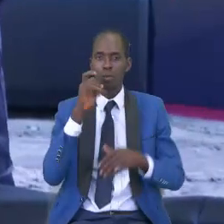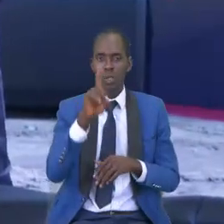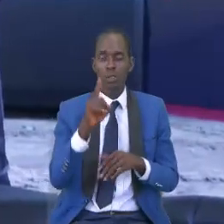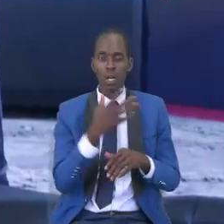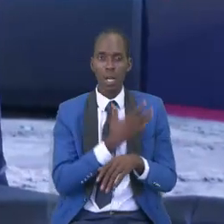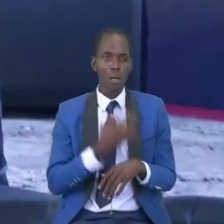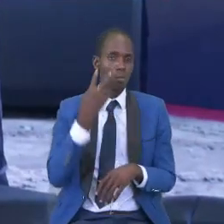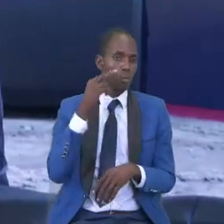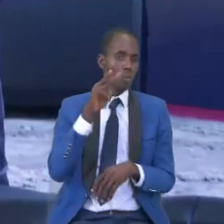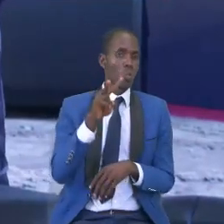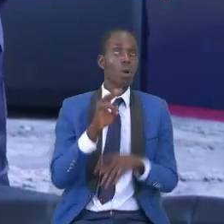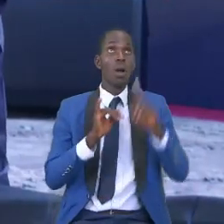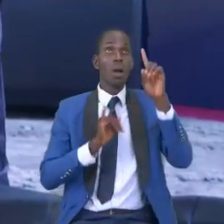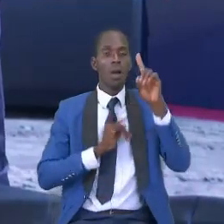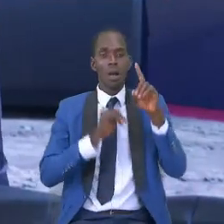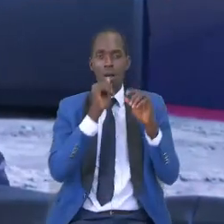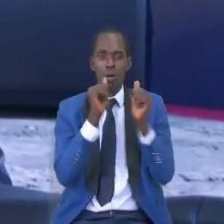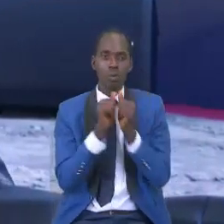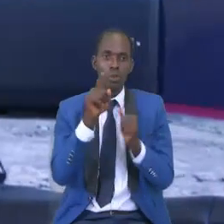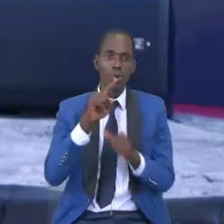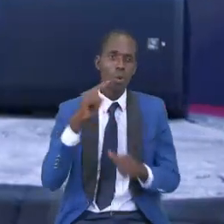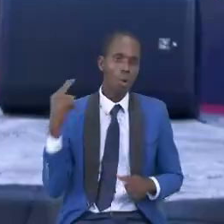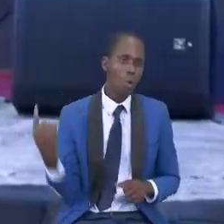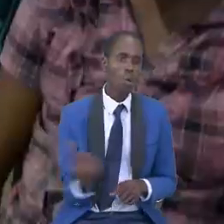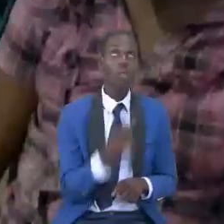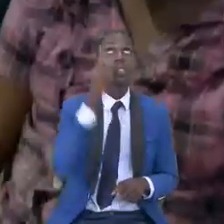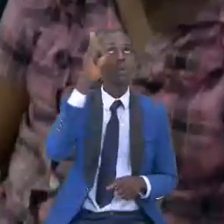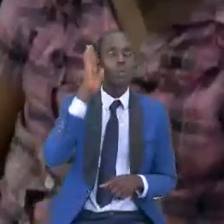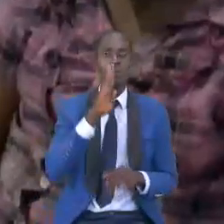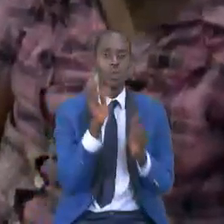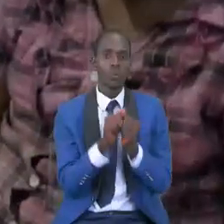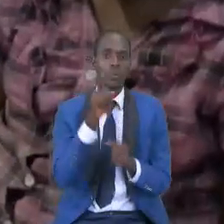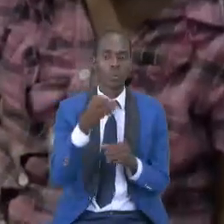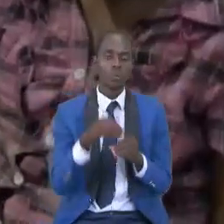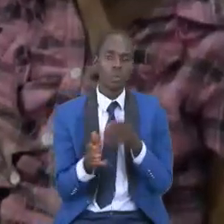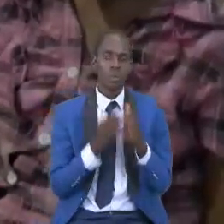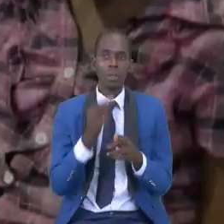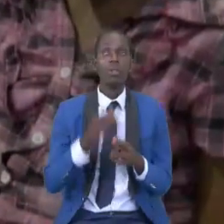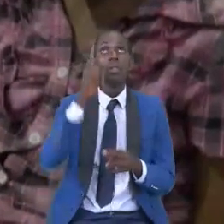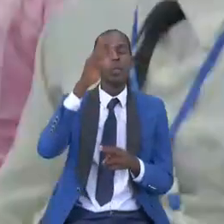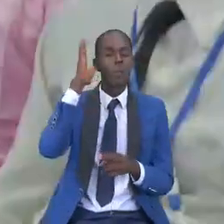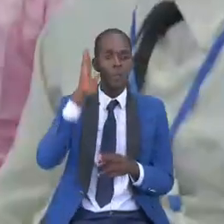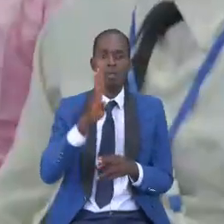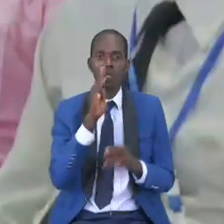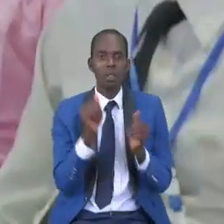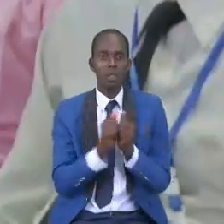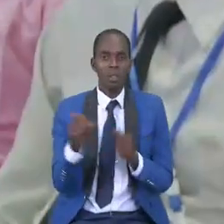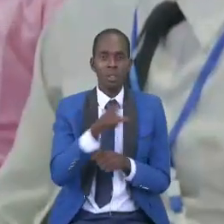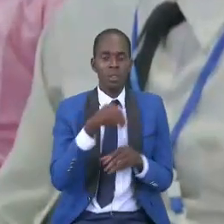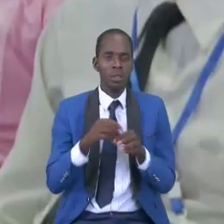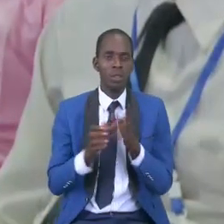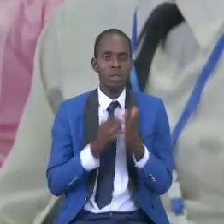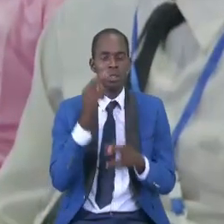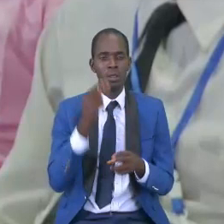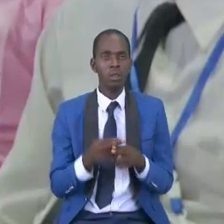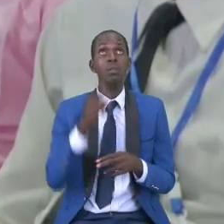I am with you always. He will be with you. I said he will be with you. God